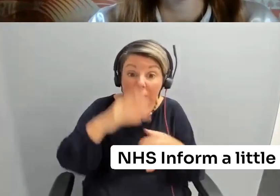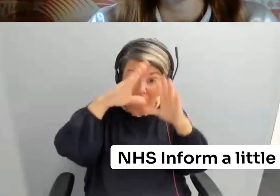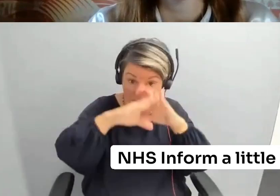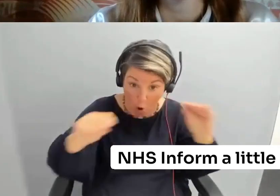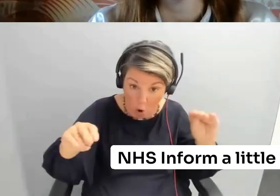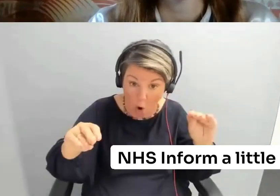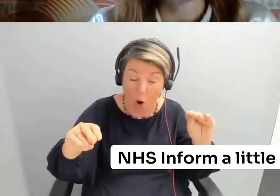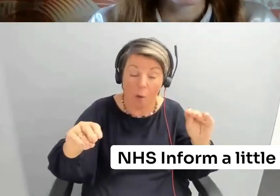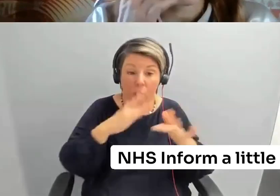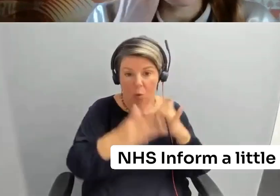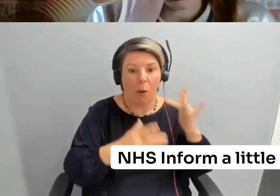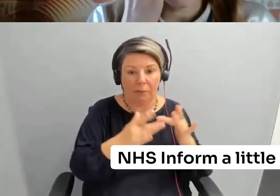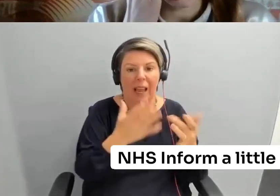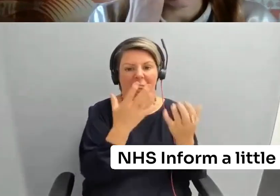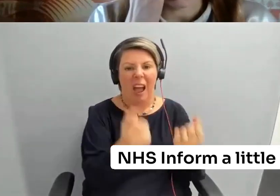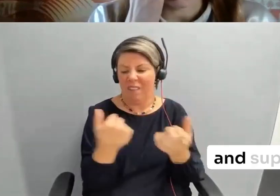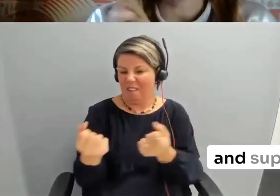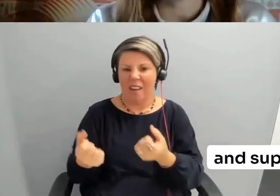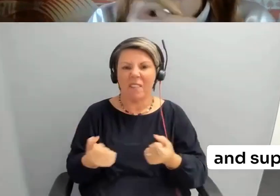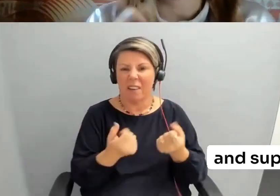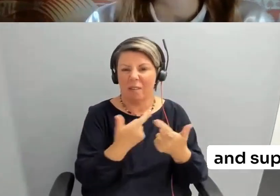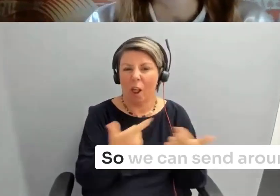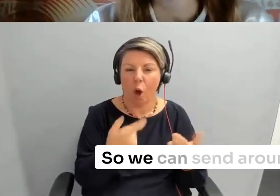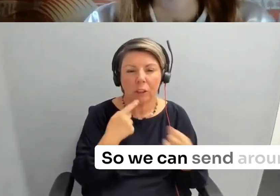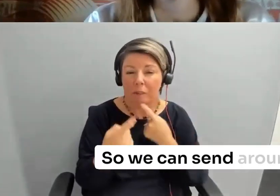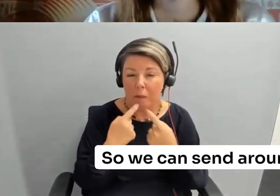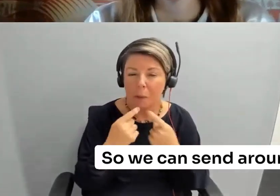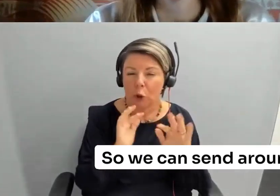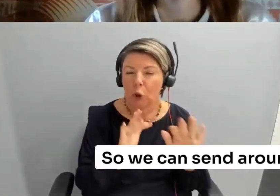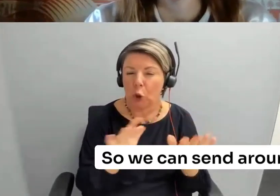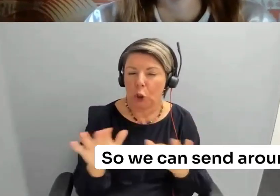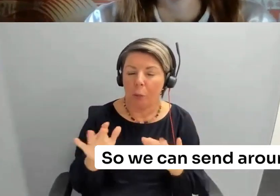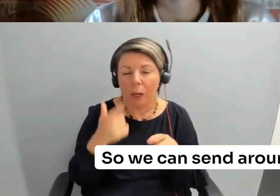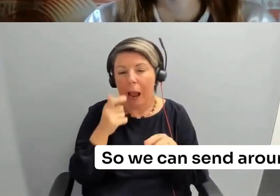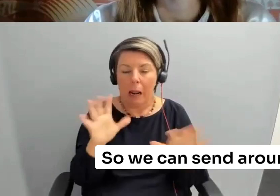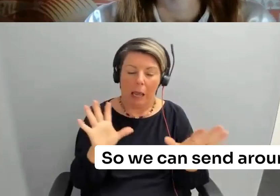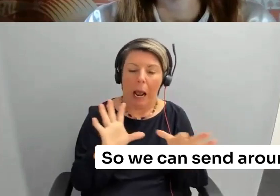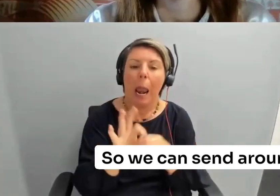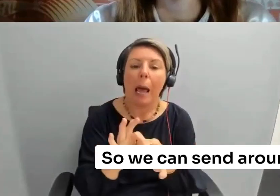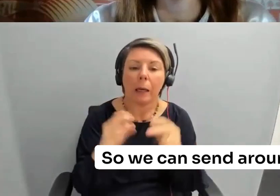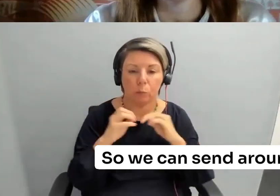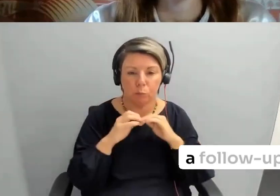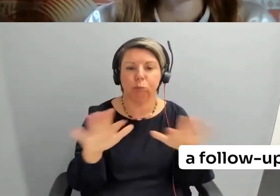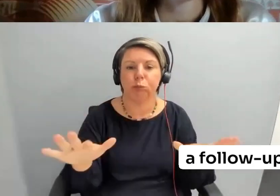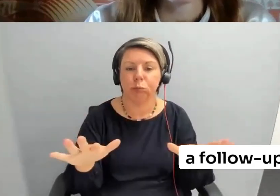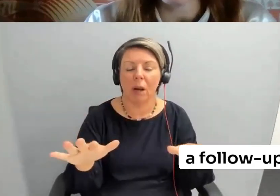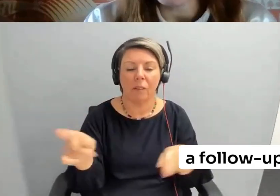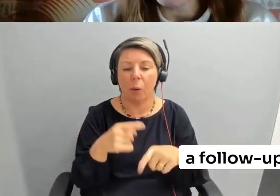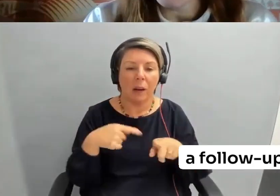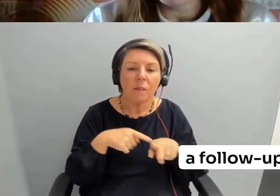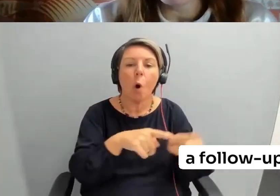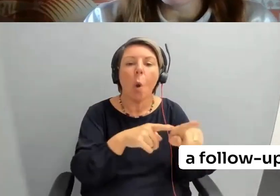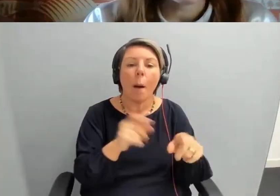around kind of, diet and support there. So we can send around a link to everybody in a follow-up email